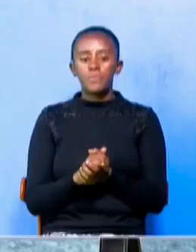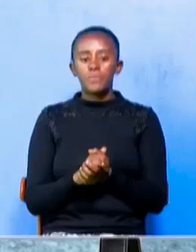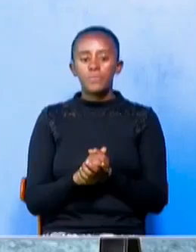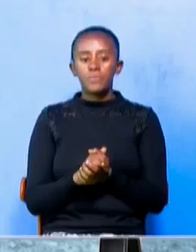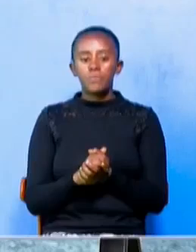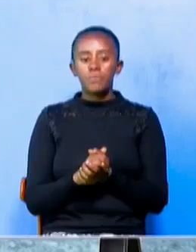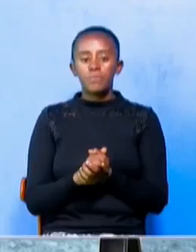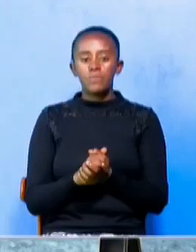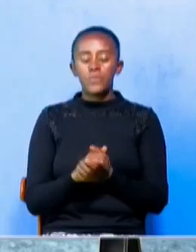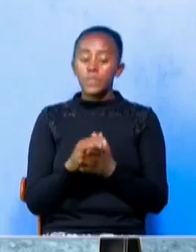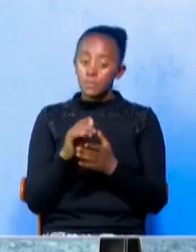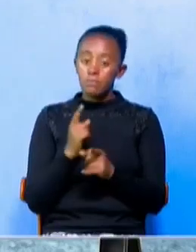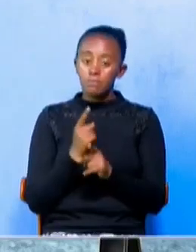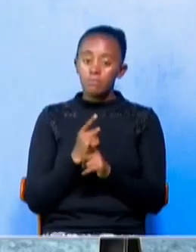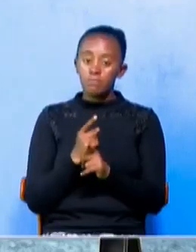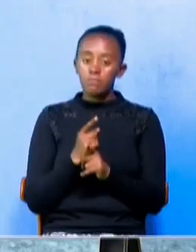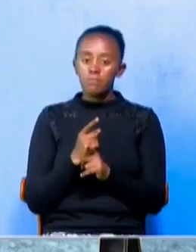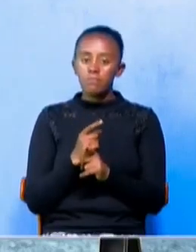That's it.